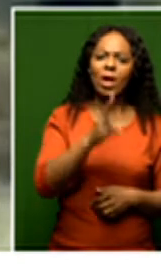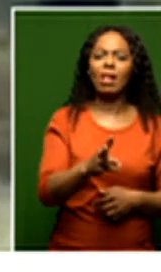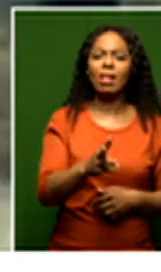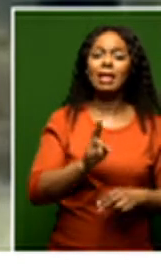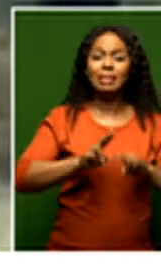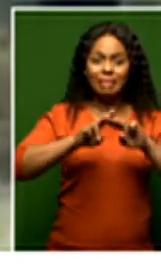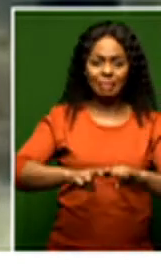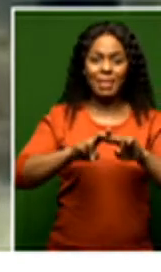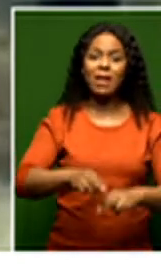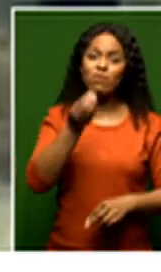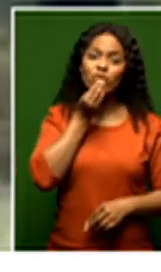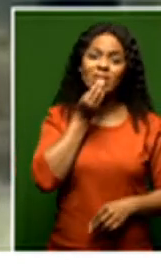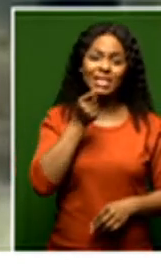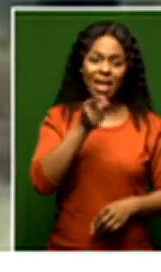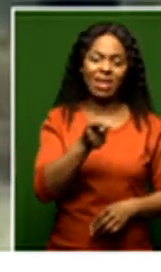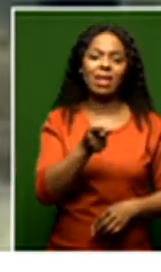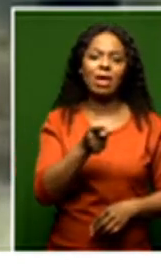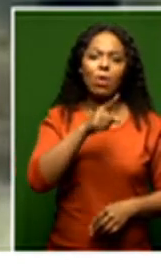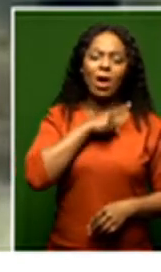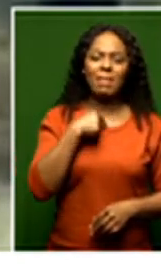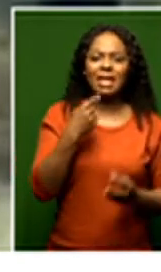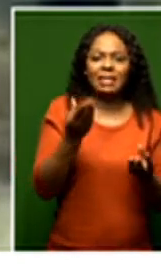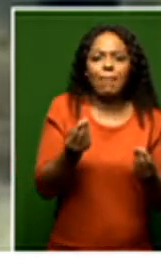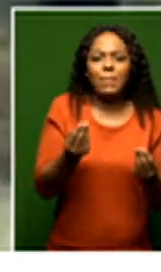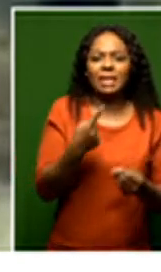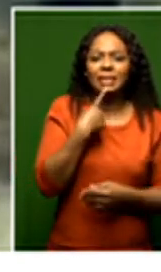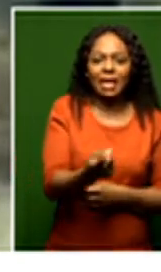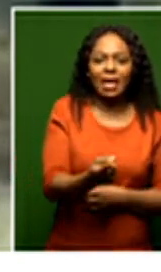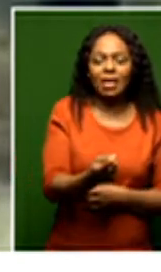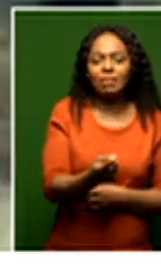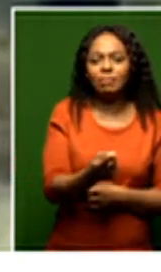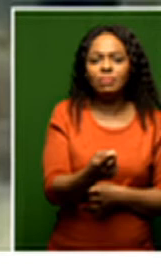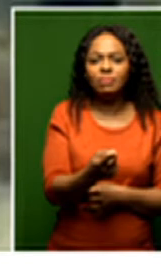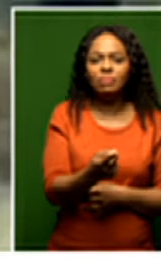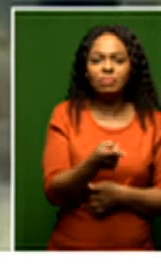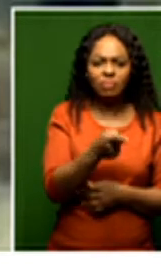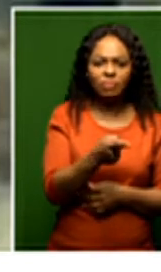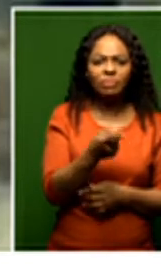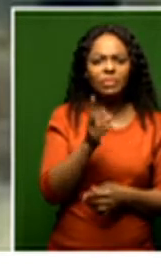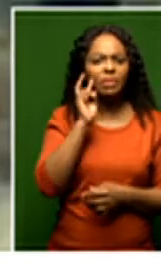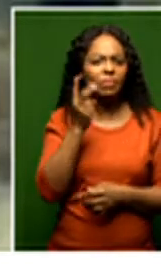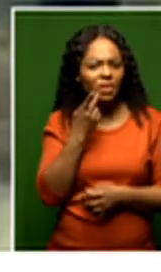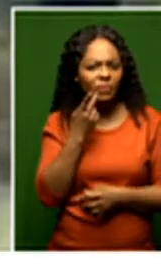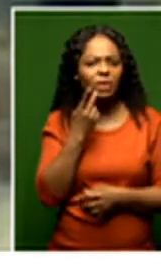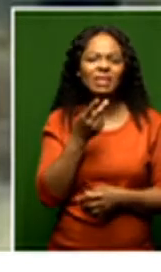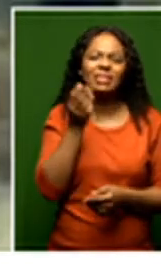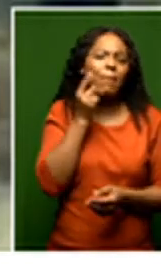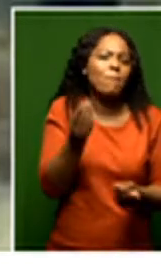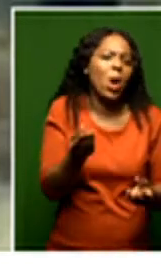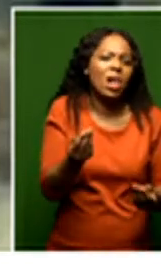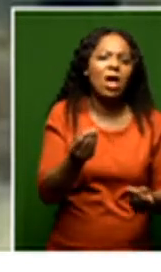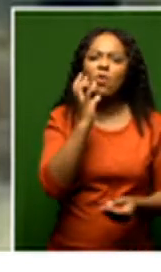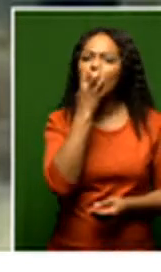terms of nutrition, and I really like to keep it simple. I say as close to nature as possible, keep it simple, lots of fresh fruit